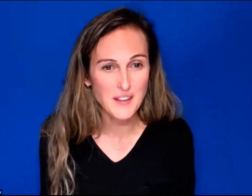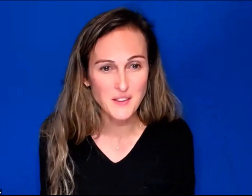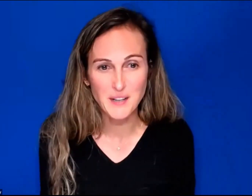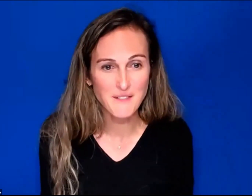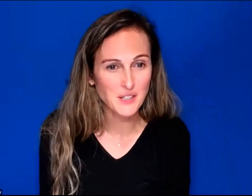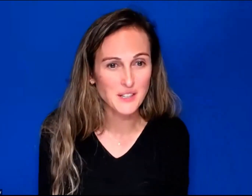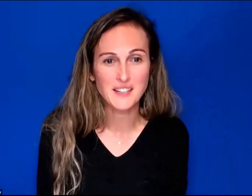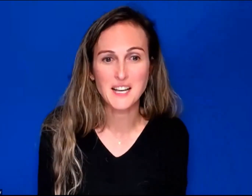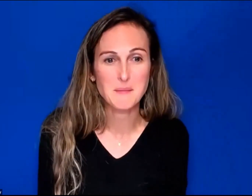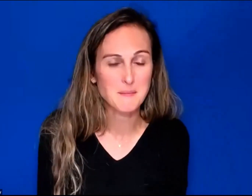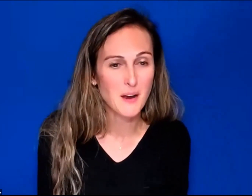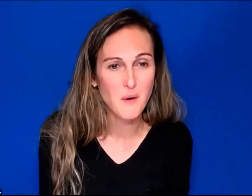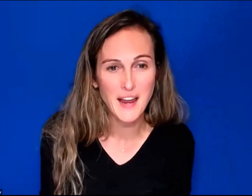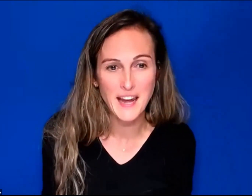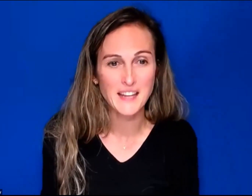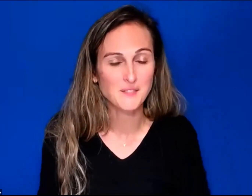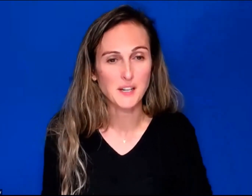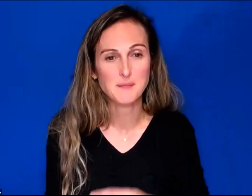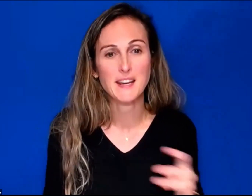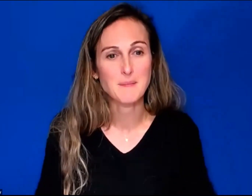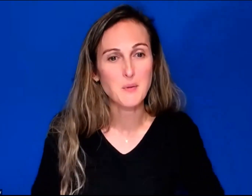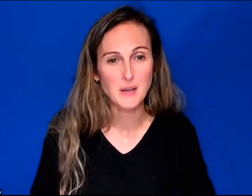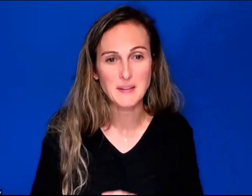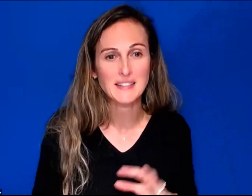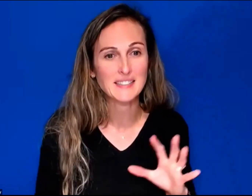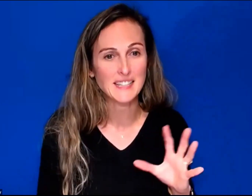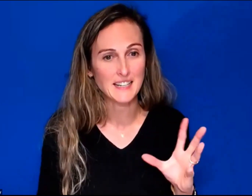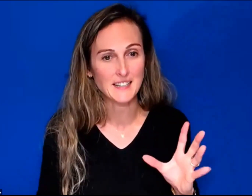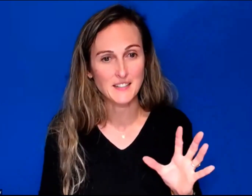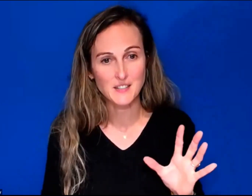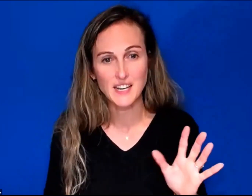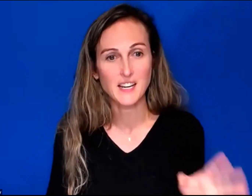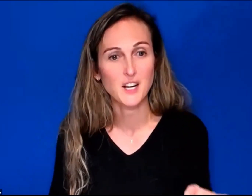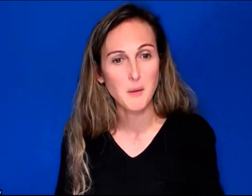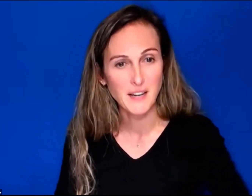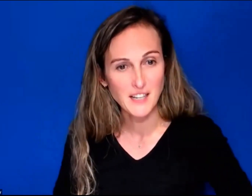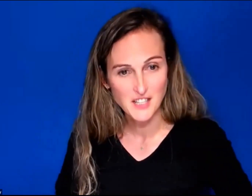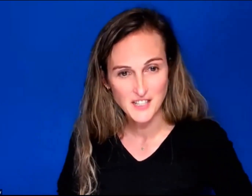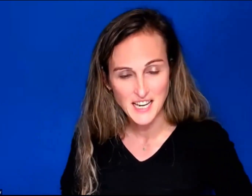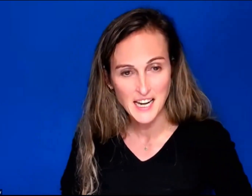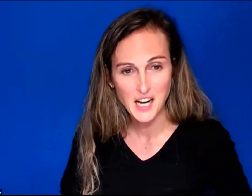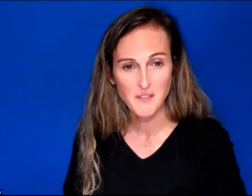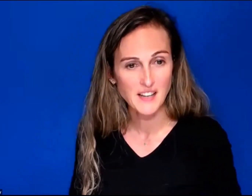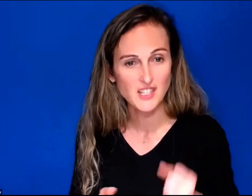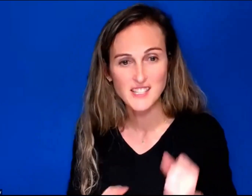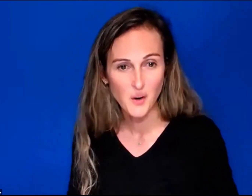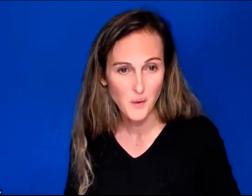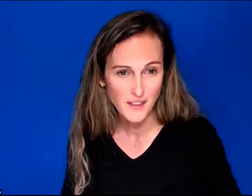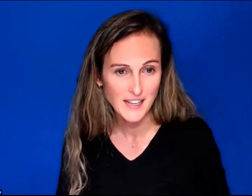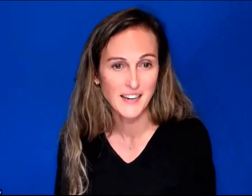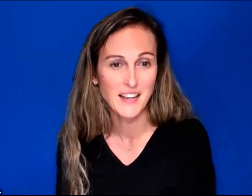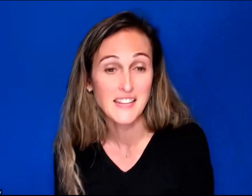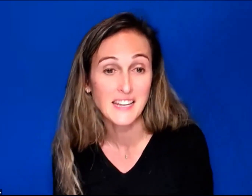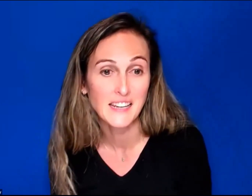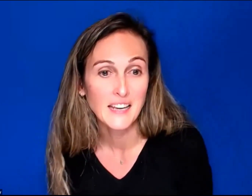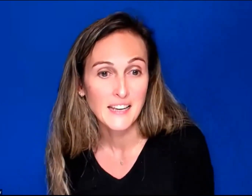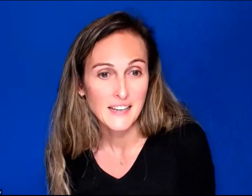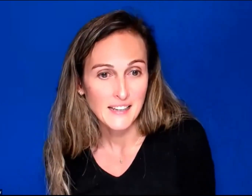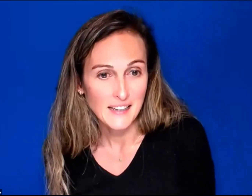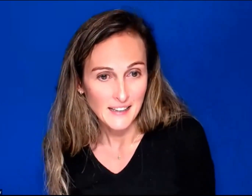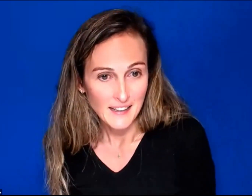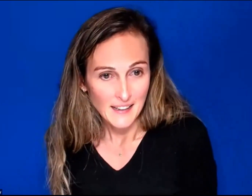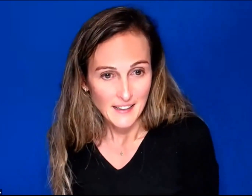go with whatever comes my way as far as making appointments and getting accommodations taken care of. And I just stick with it. And I think